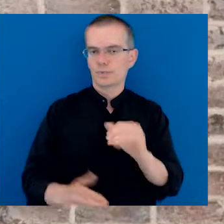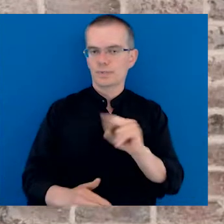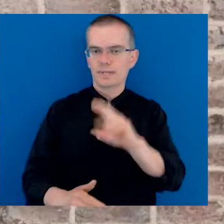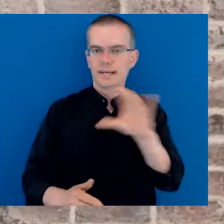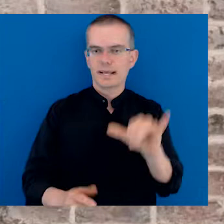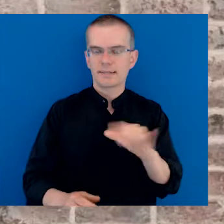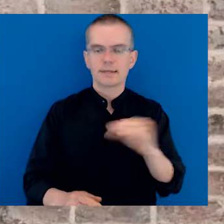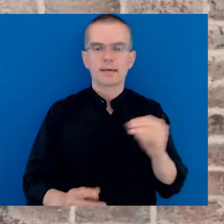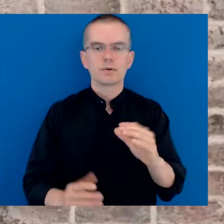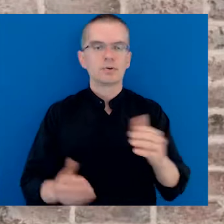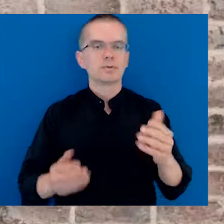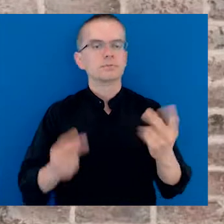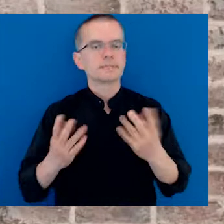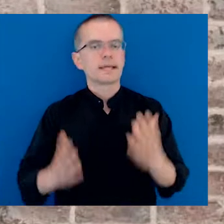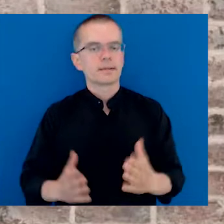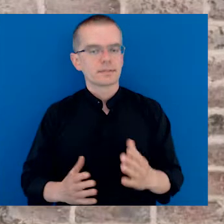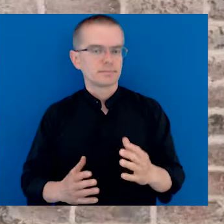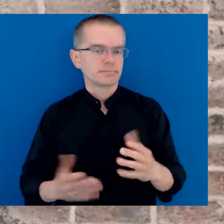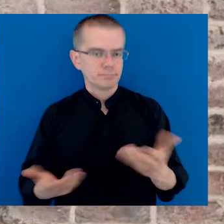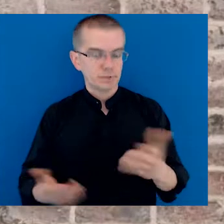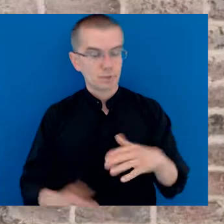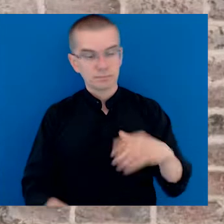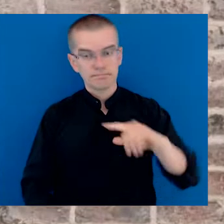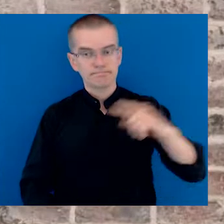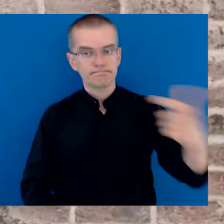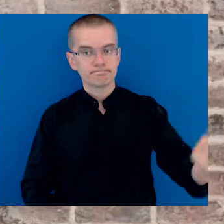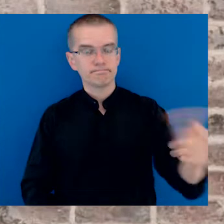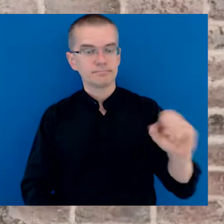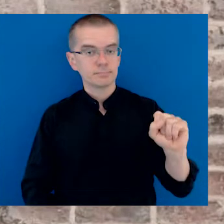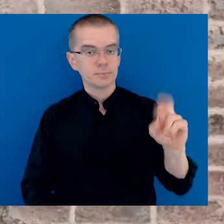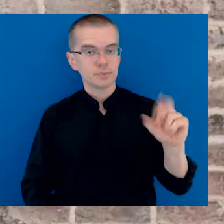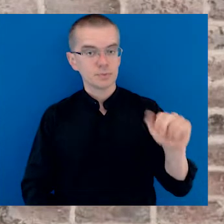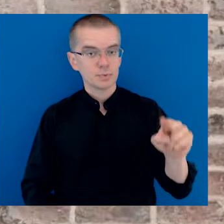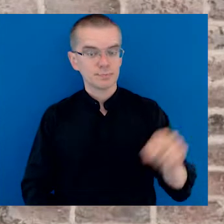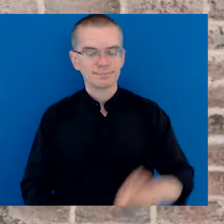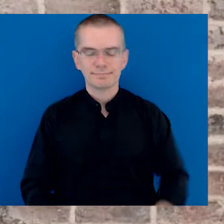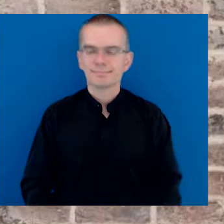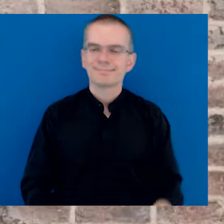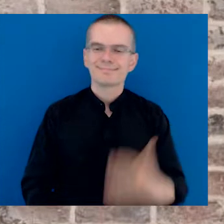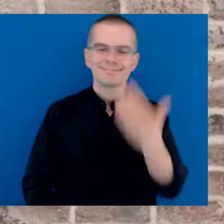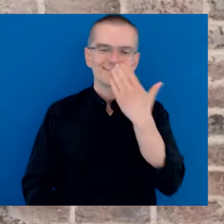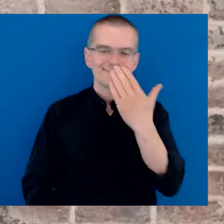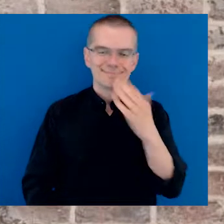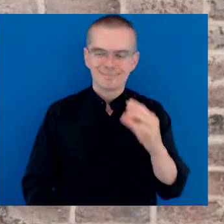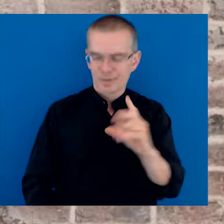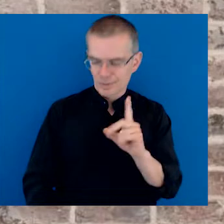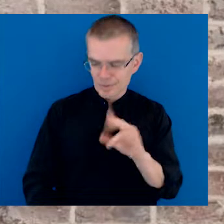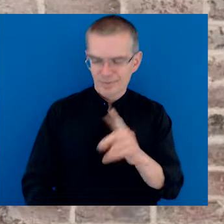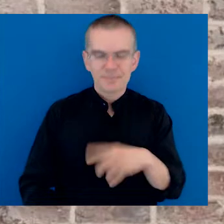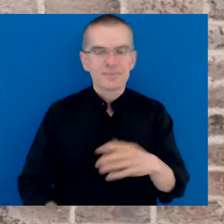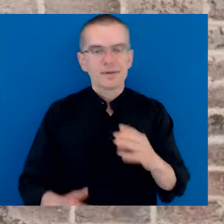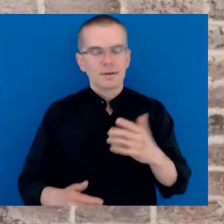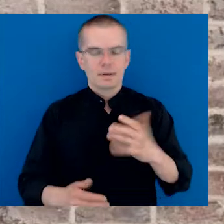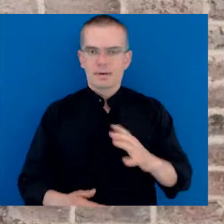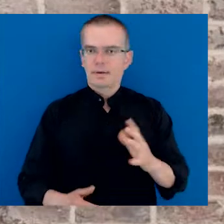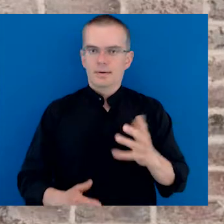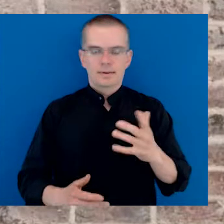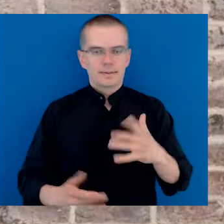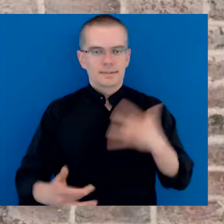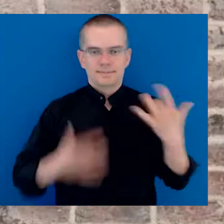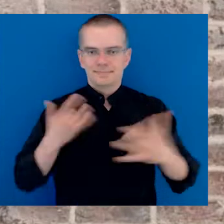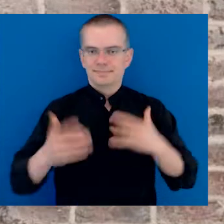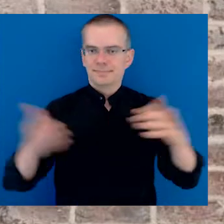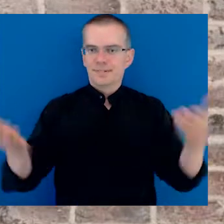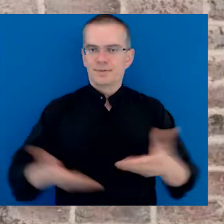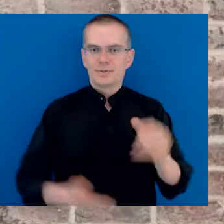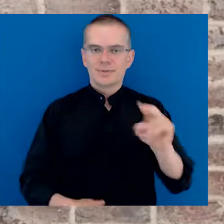her special guest for today's session. So, Susan? Thank you, David. My delightful pleasure to introduce Nancy